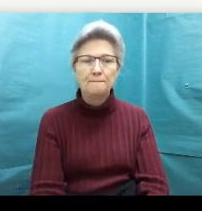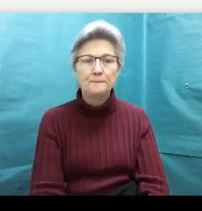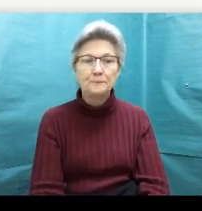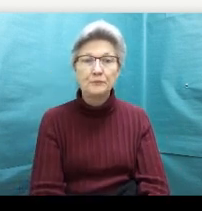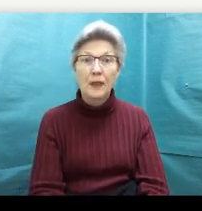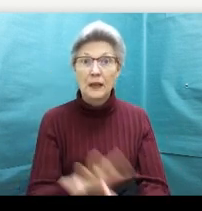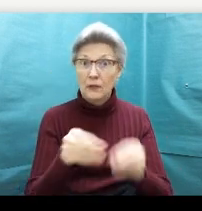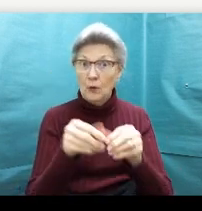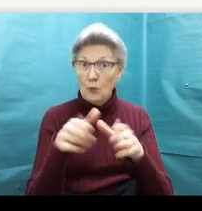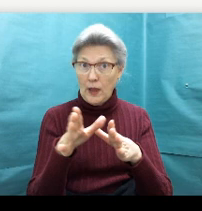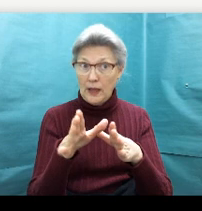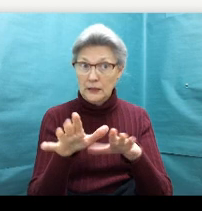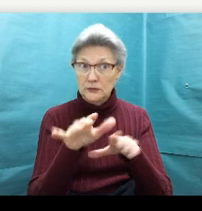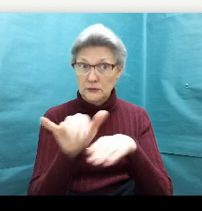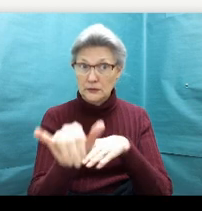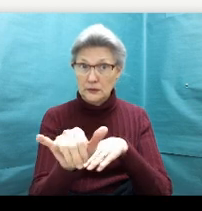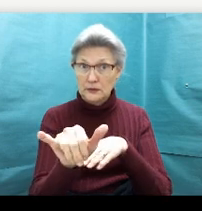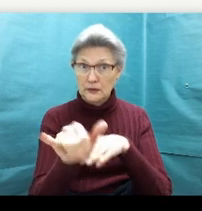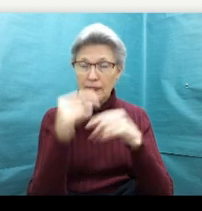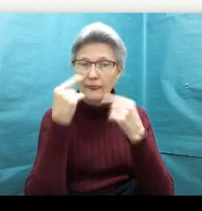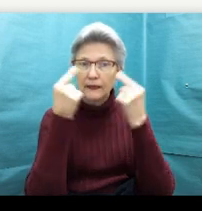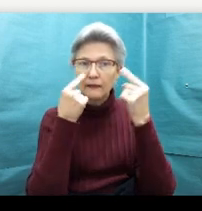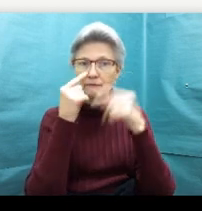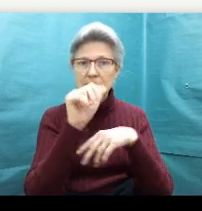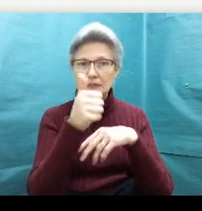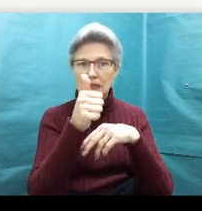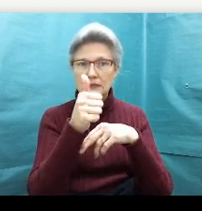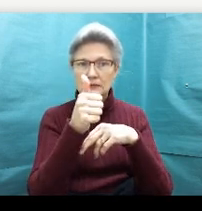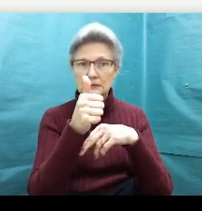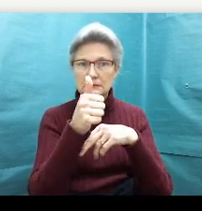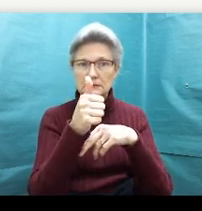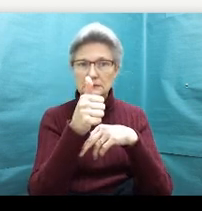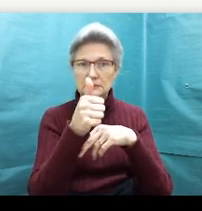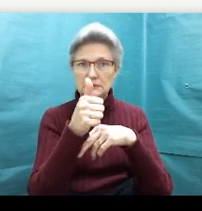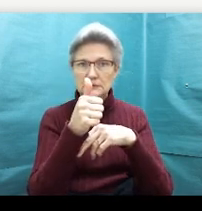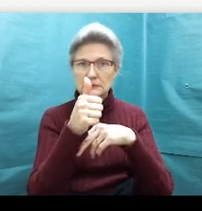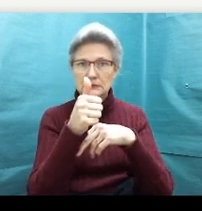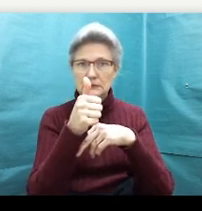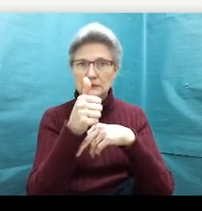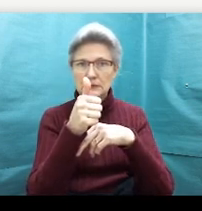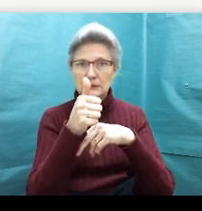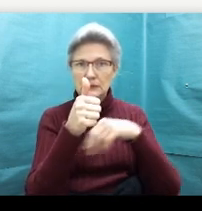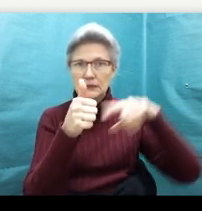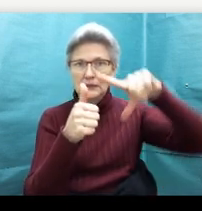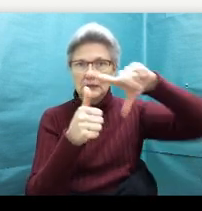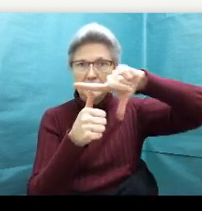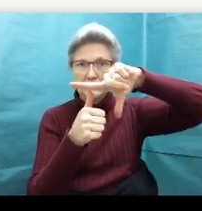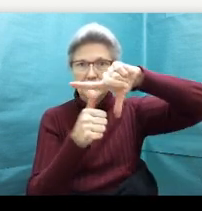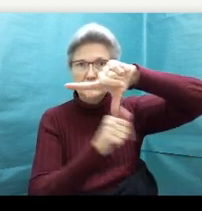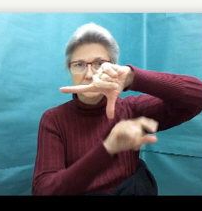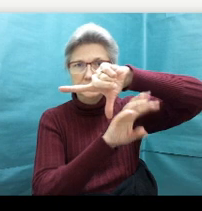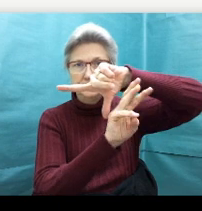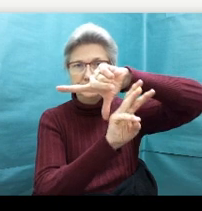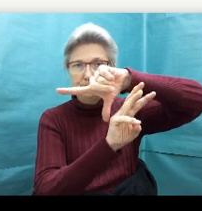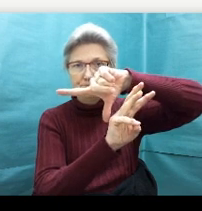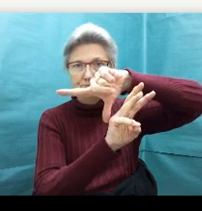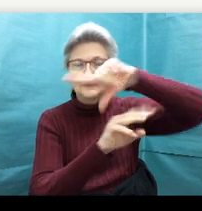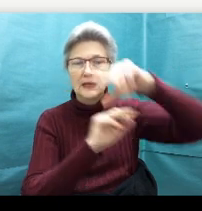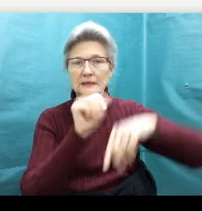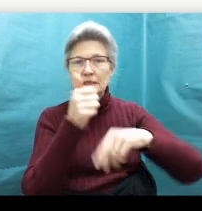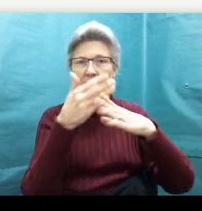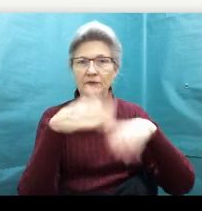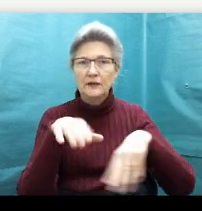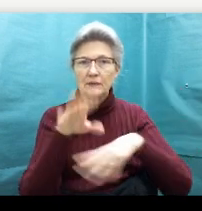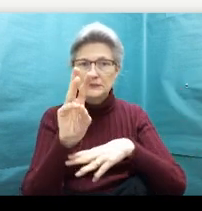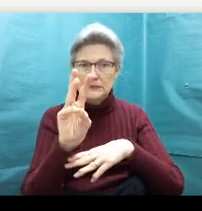Another way I could have done that is to think of 10 divided by 6. Well, 6